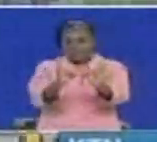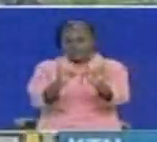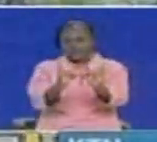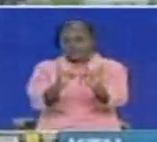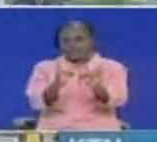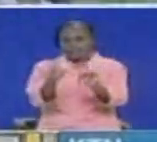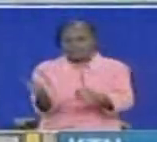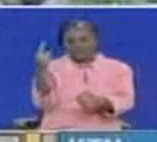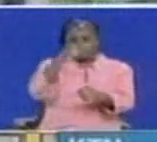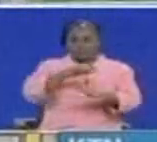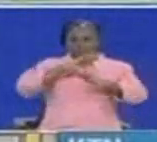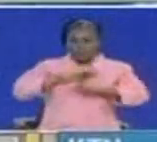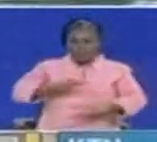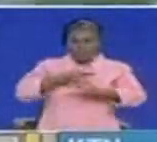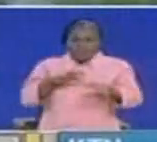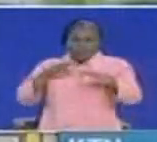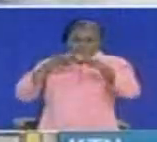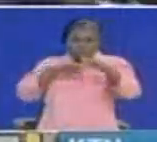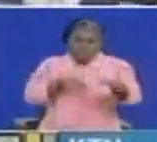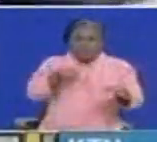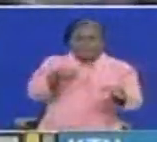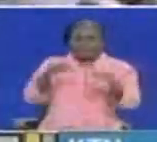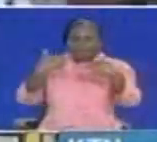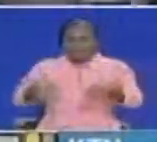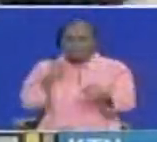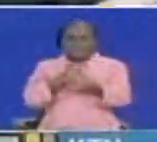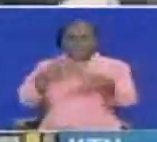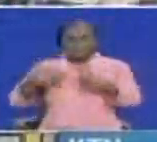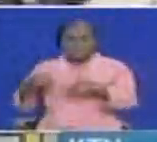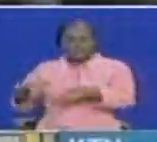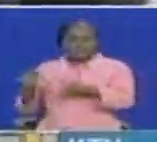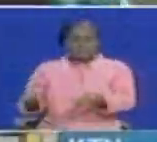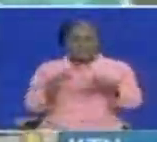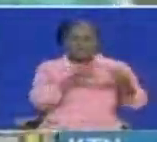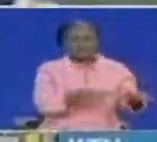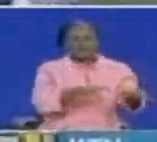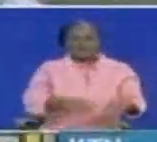in to calm the rowdy mob that harassed motorists.